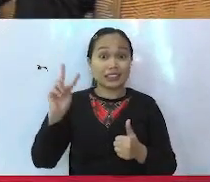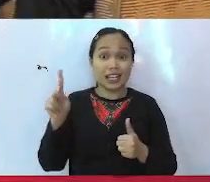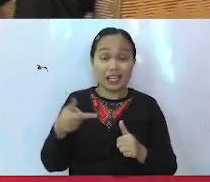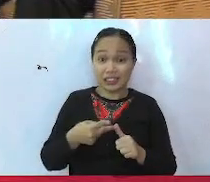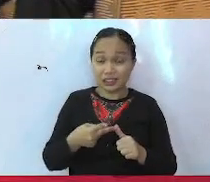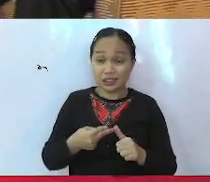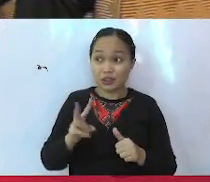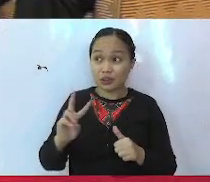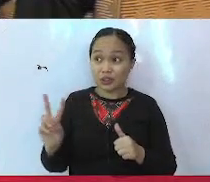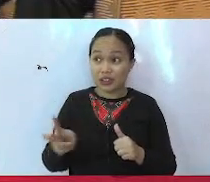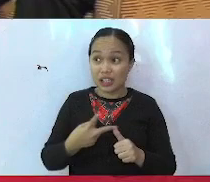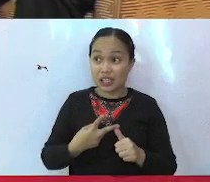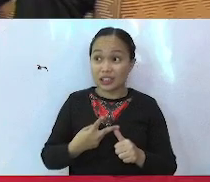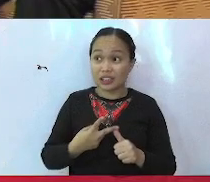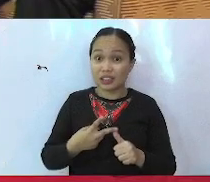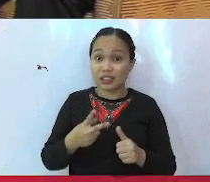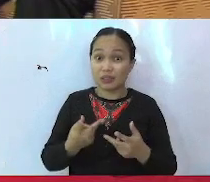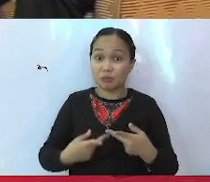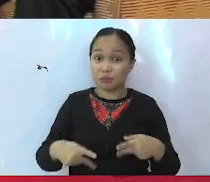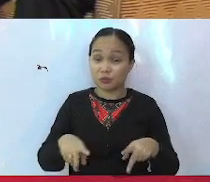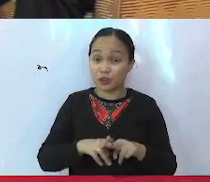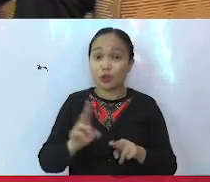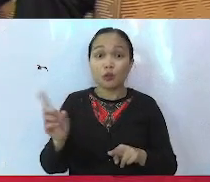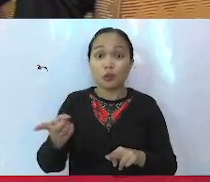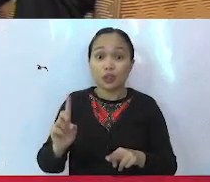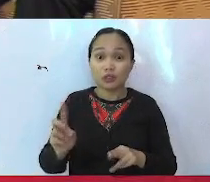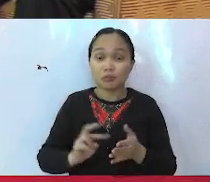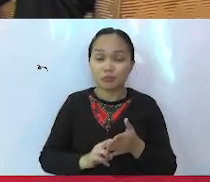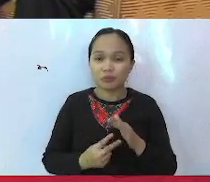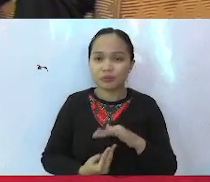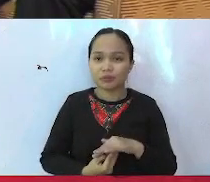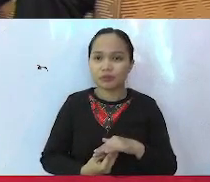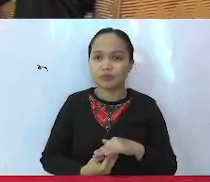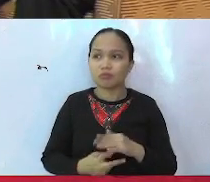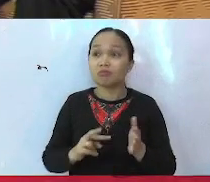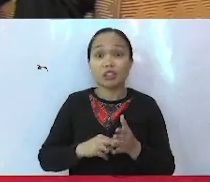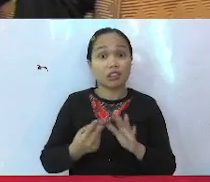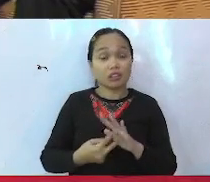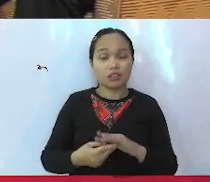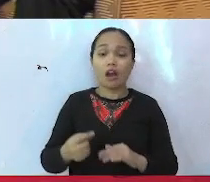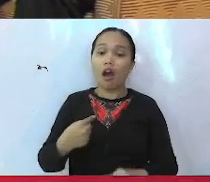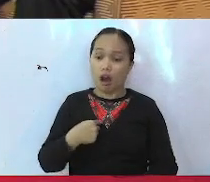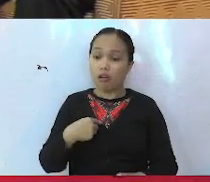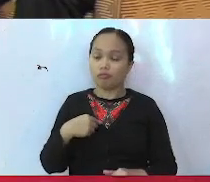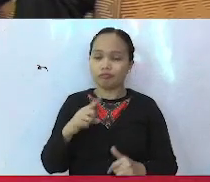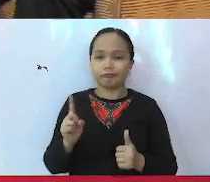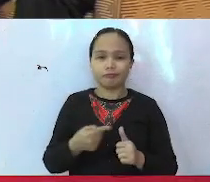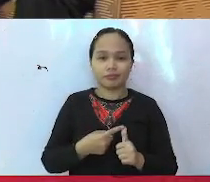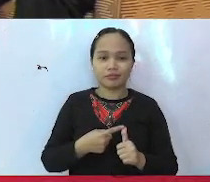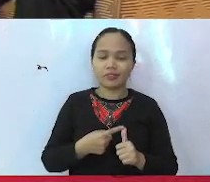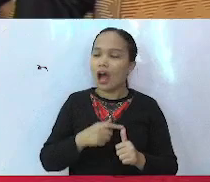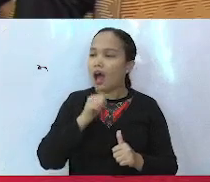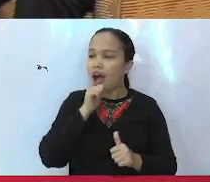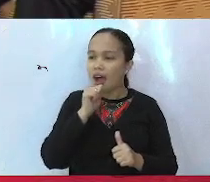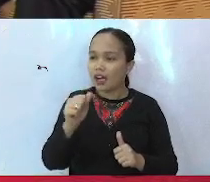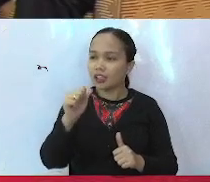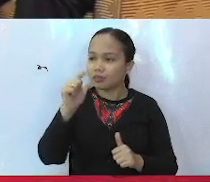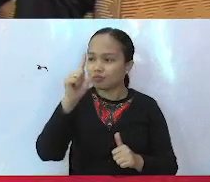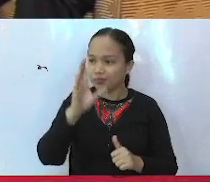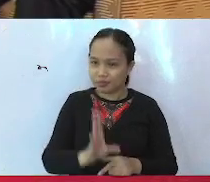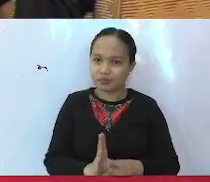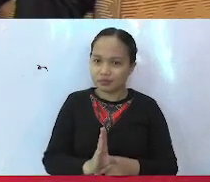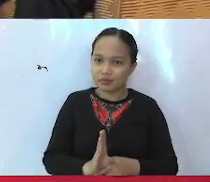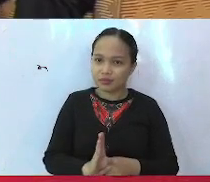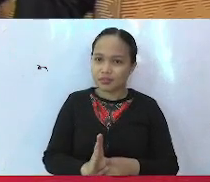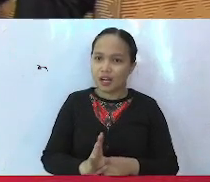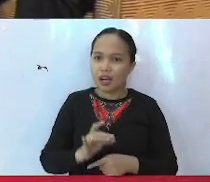listen, means this. I come first. That's it. That's not it. God. Yeah. That's it. That's right.